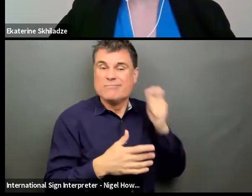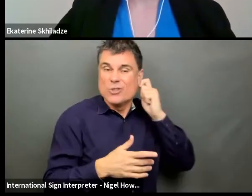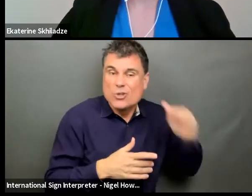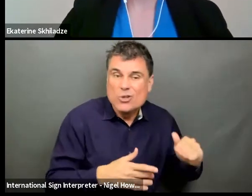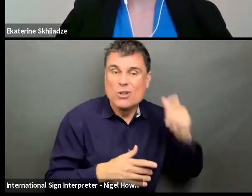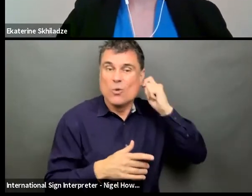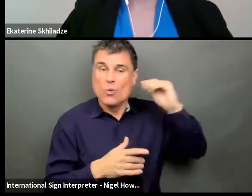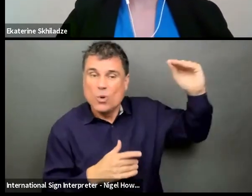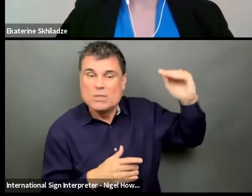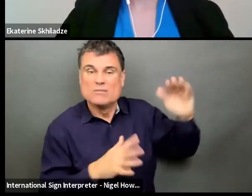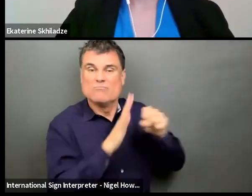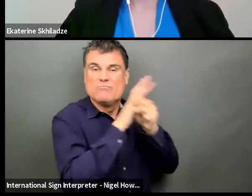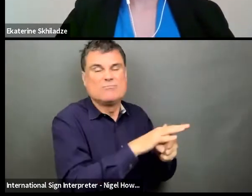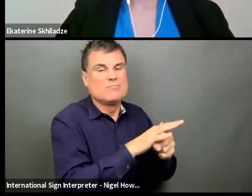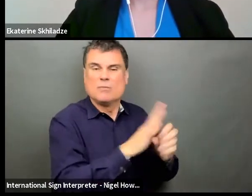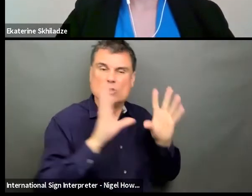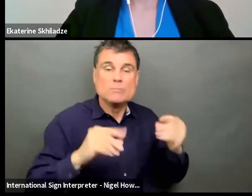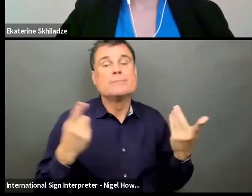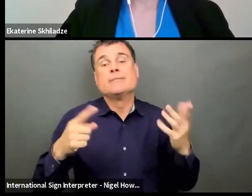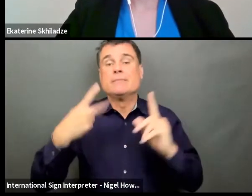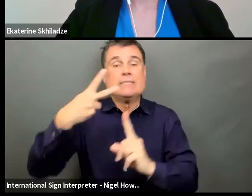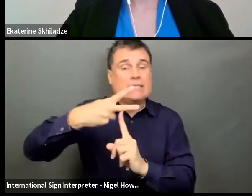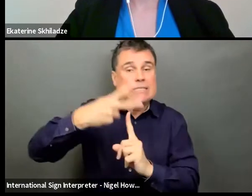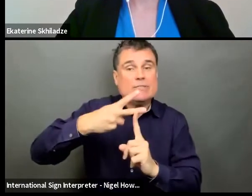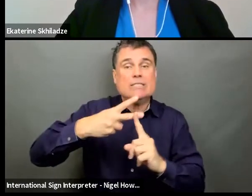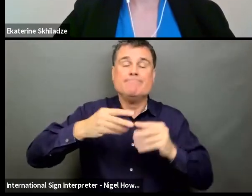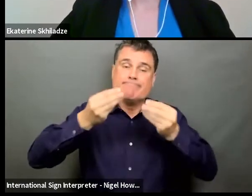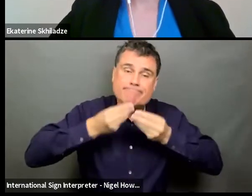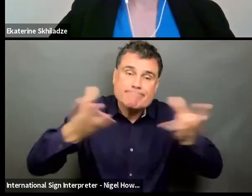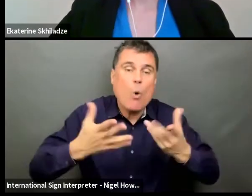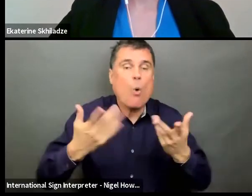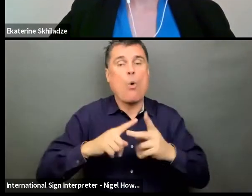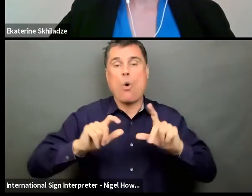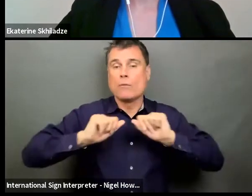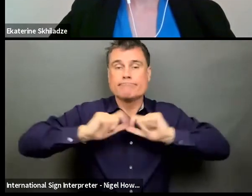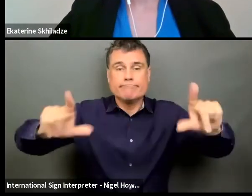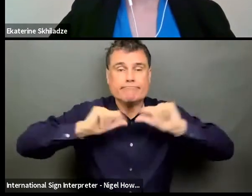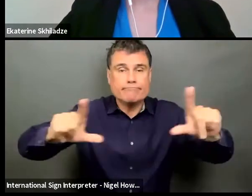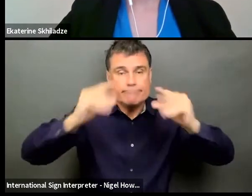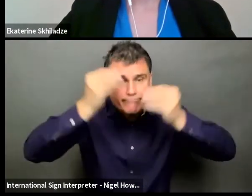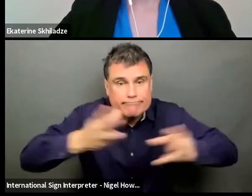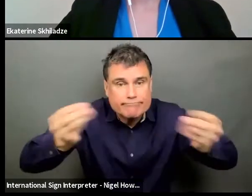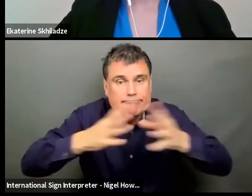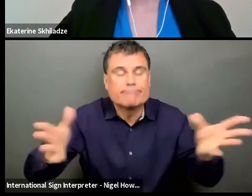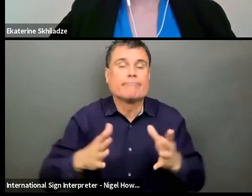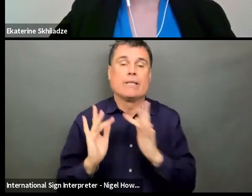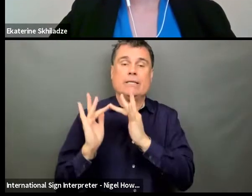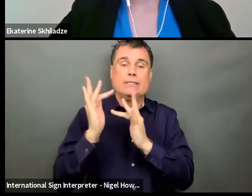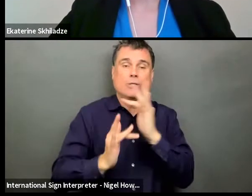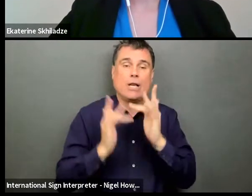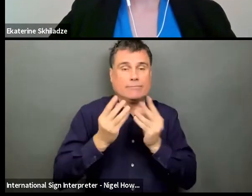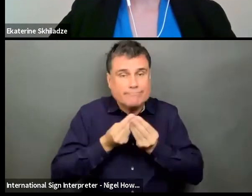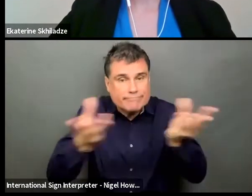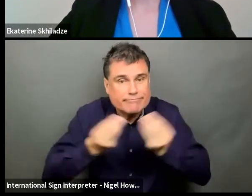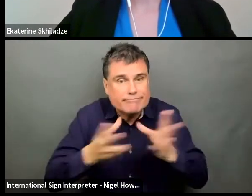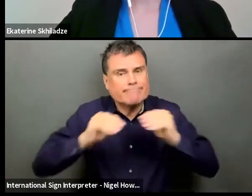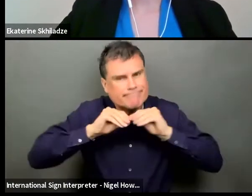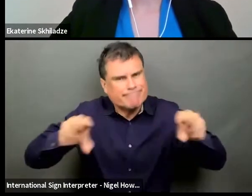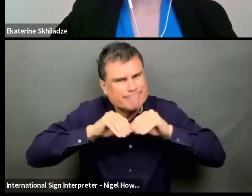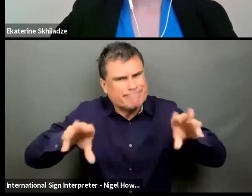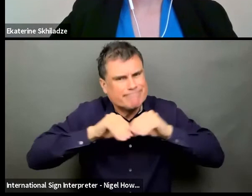campaigns, community mobilization, and outreach. Invest on capacity building for women and